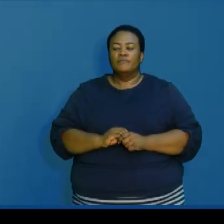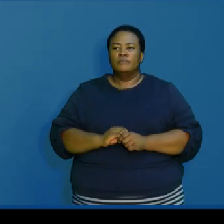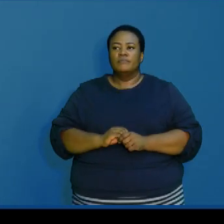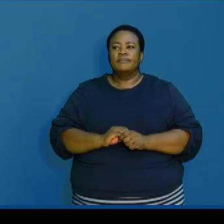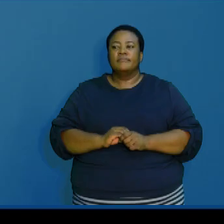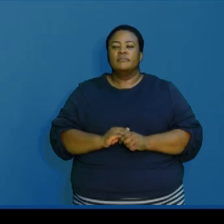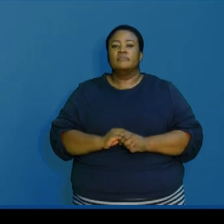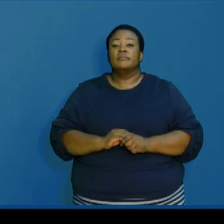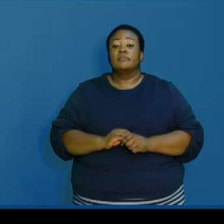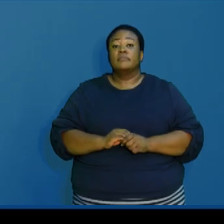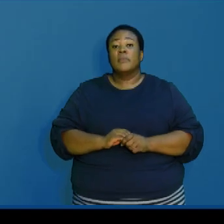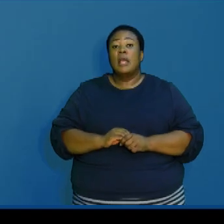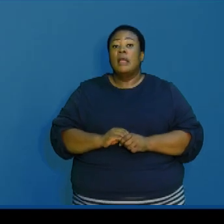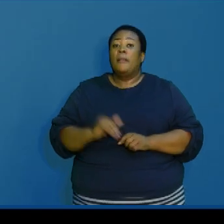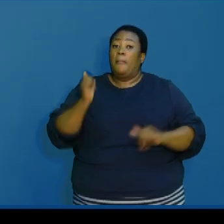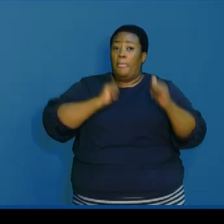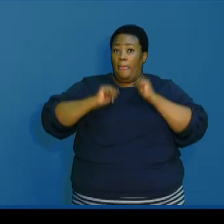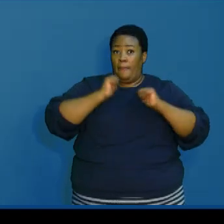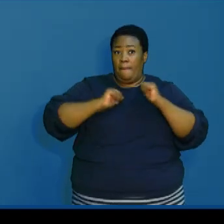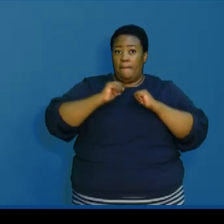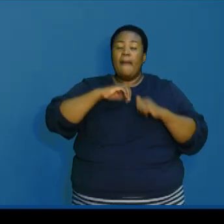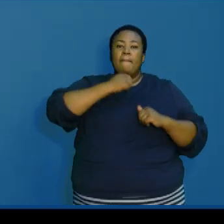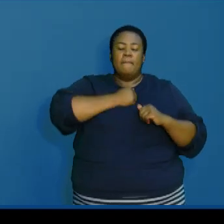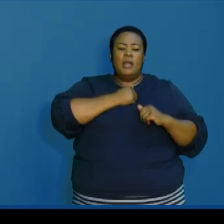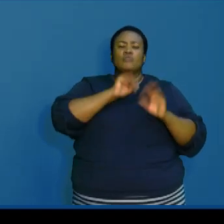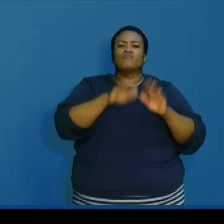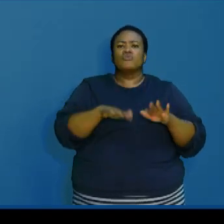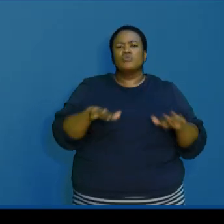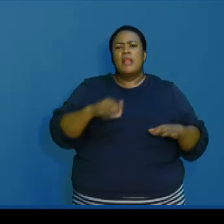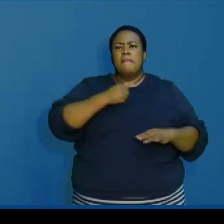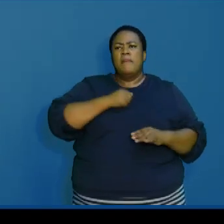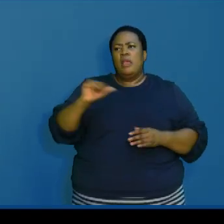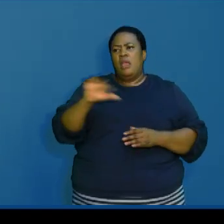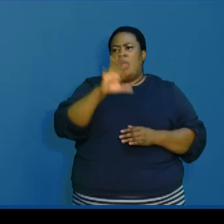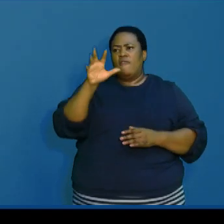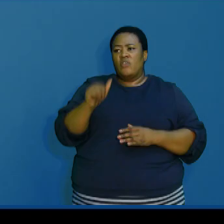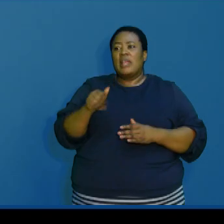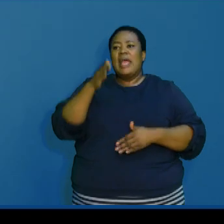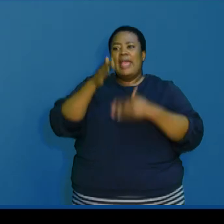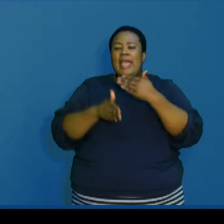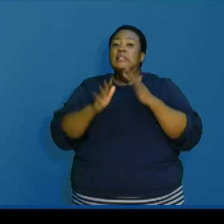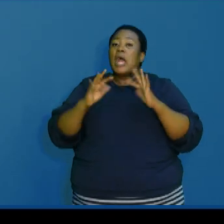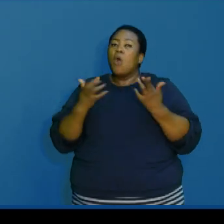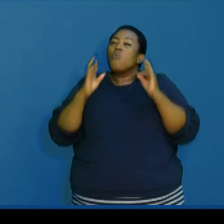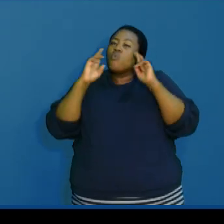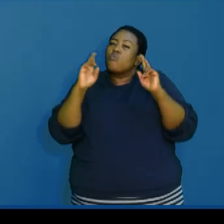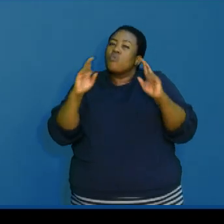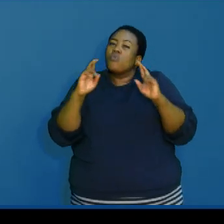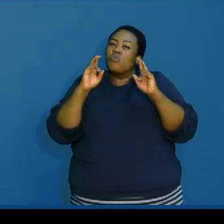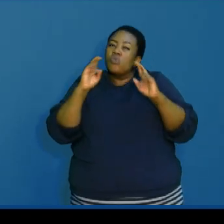The play My Children, My Africa ends on a hopeful note. Now, I'm sure you